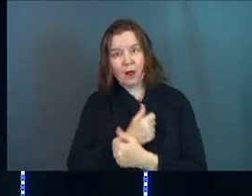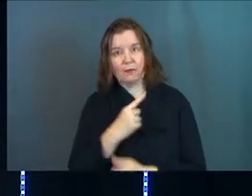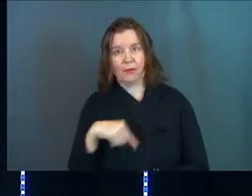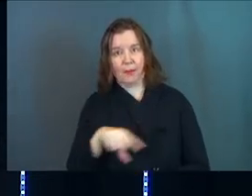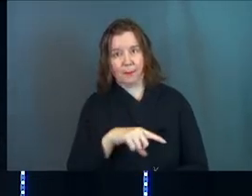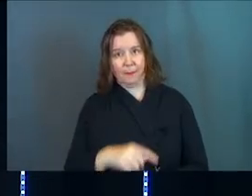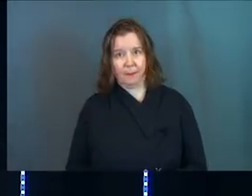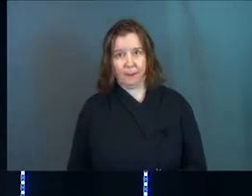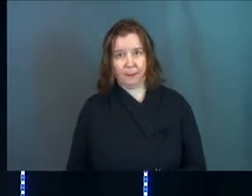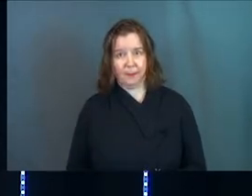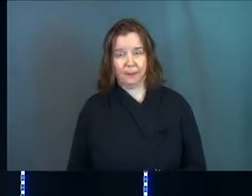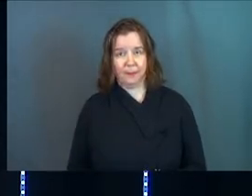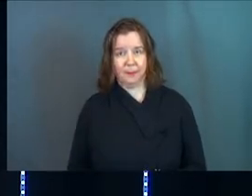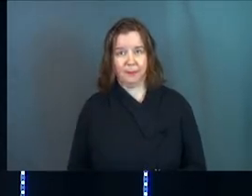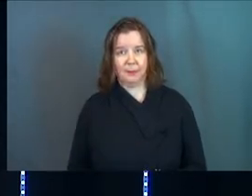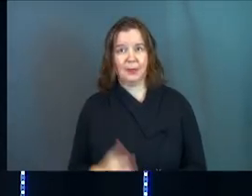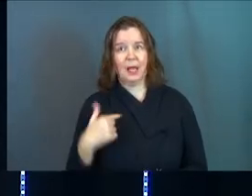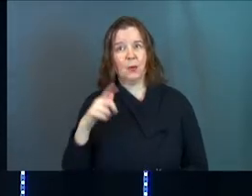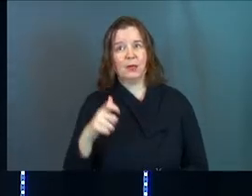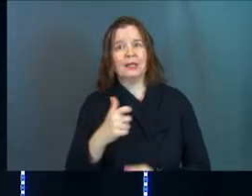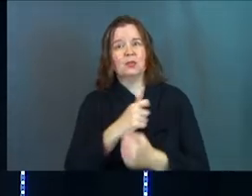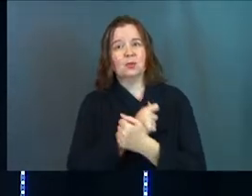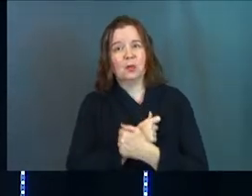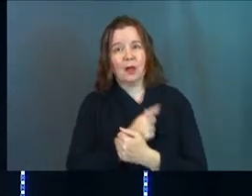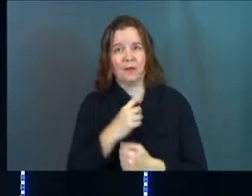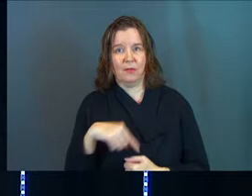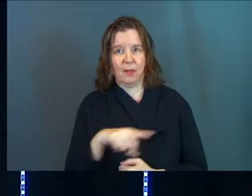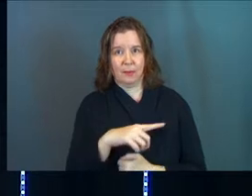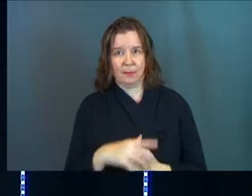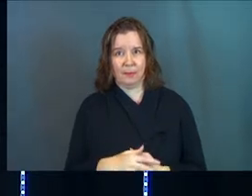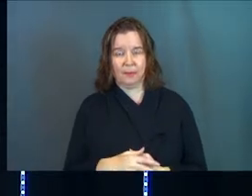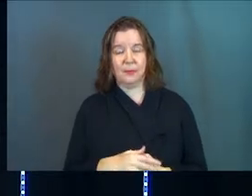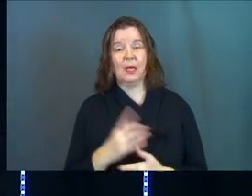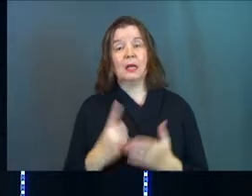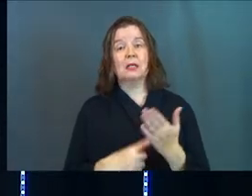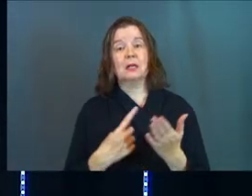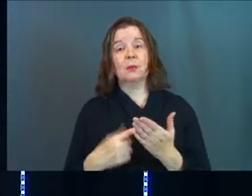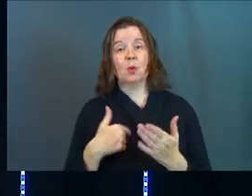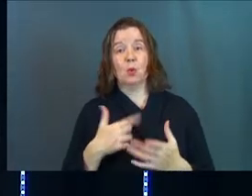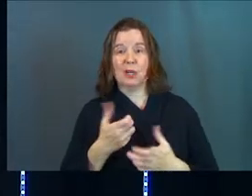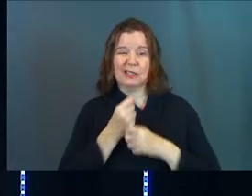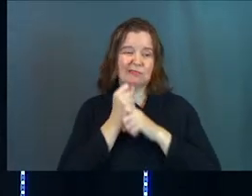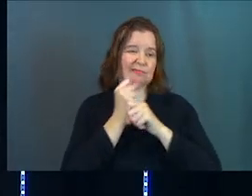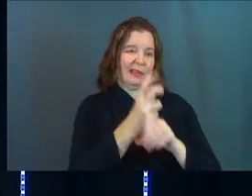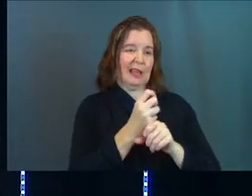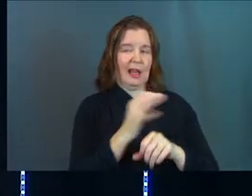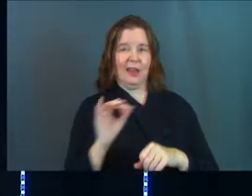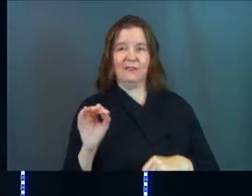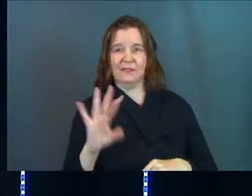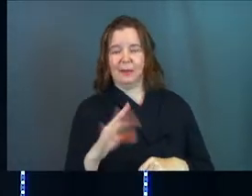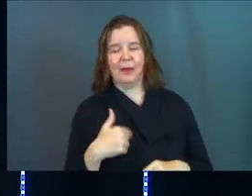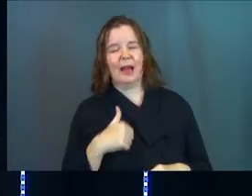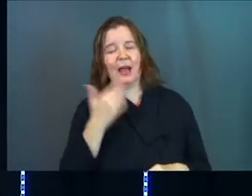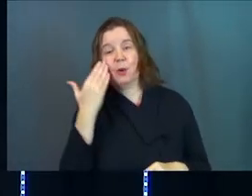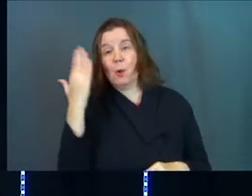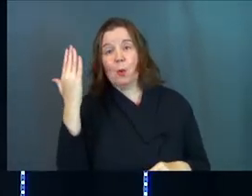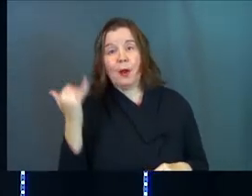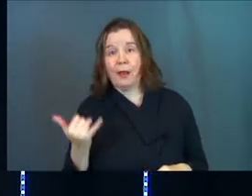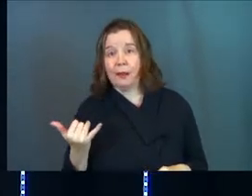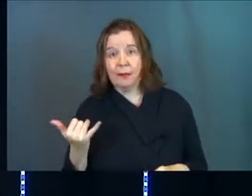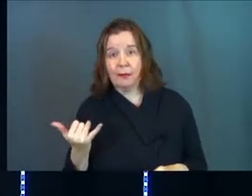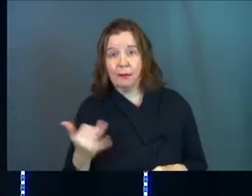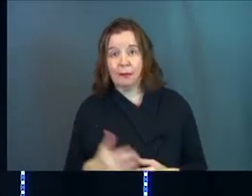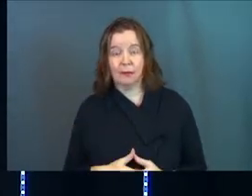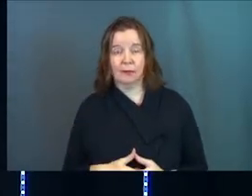them. And we need to love them. And sometimes we're yelling at them on Facebook, and I don't know why.